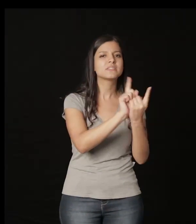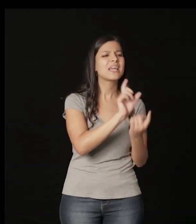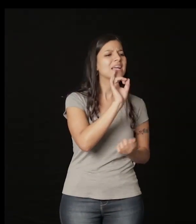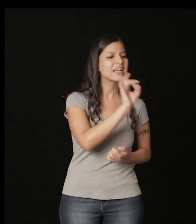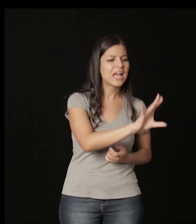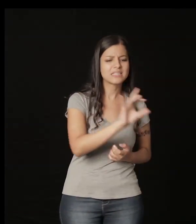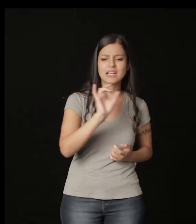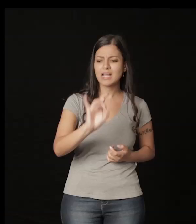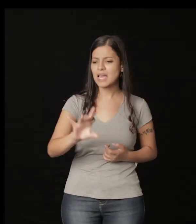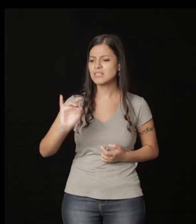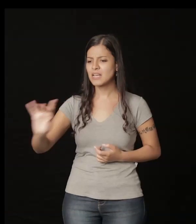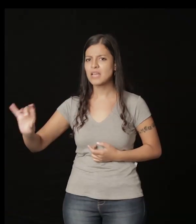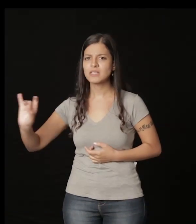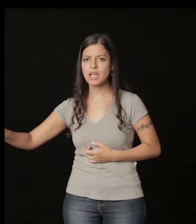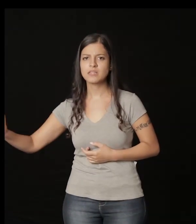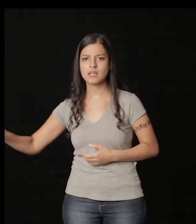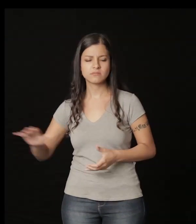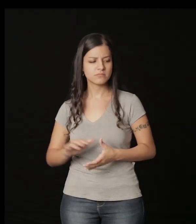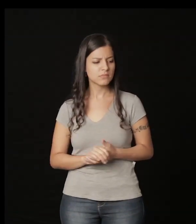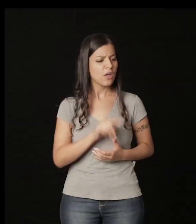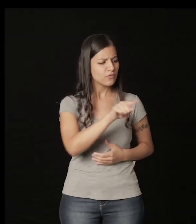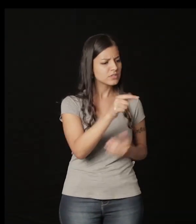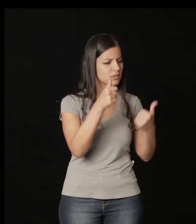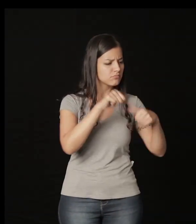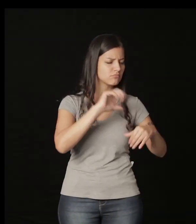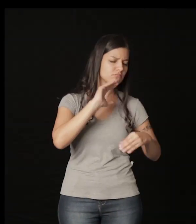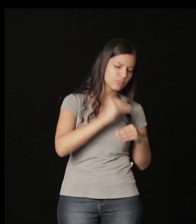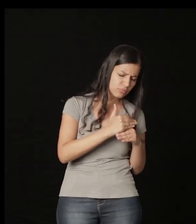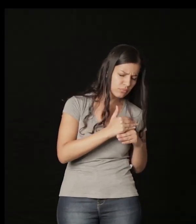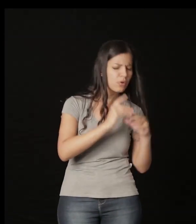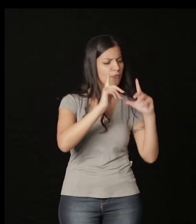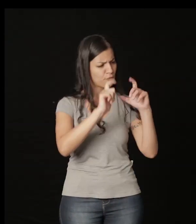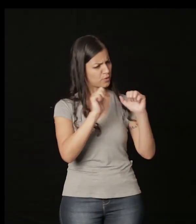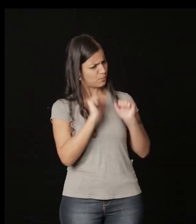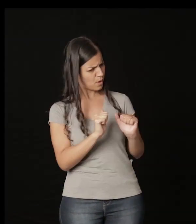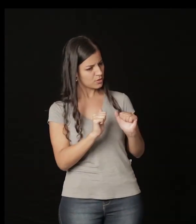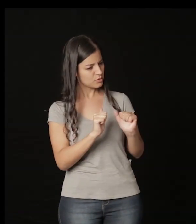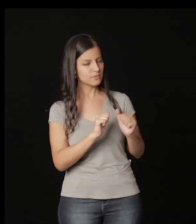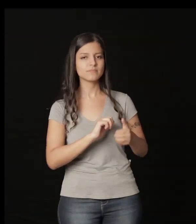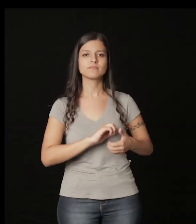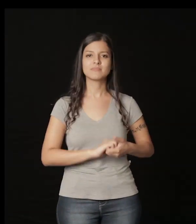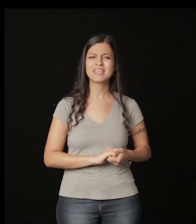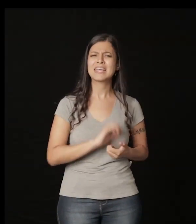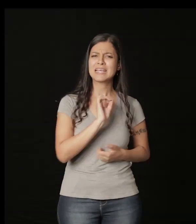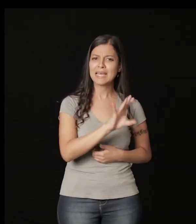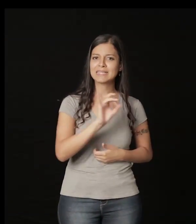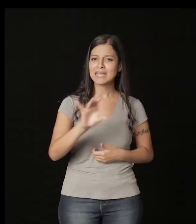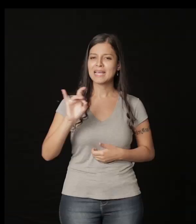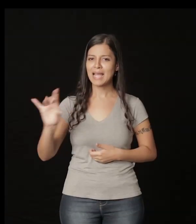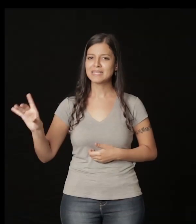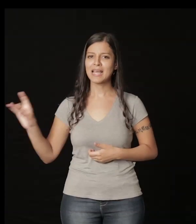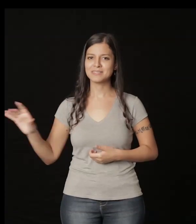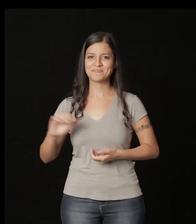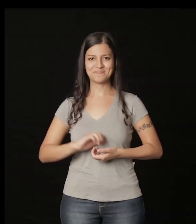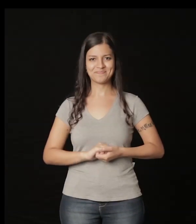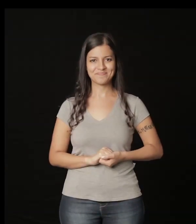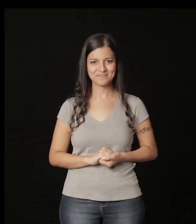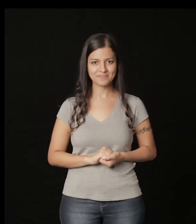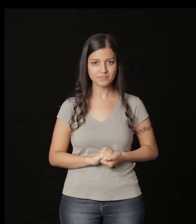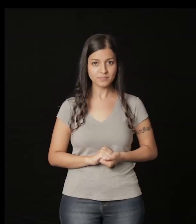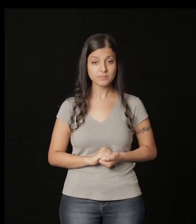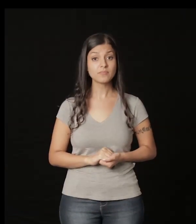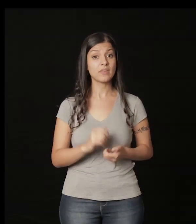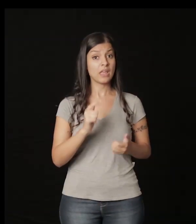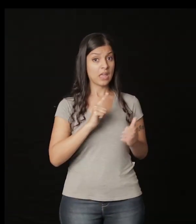picture of you when you're going under? And, you know, we went through all the correct stages, but still